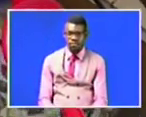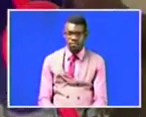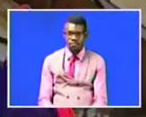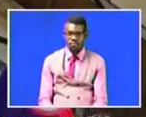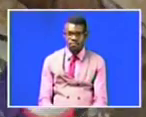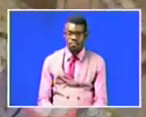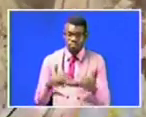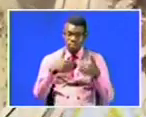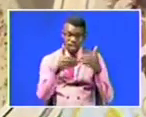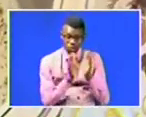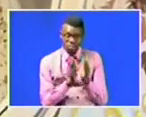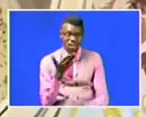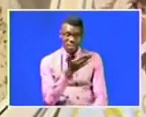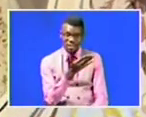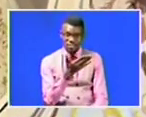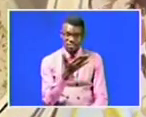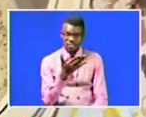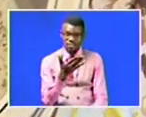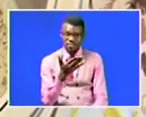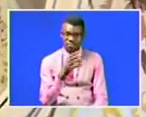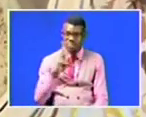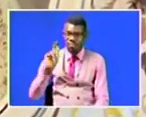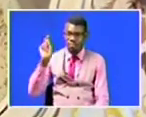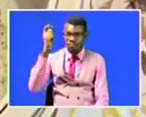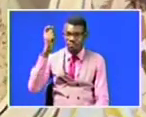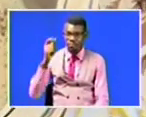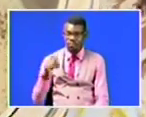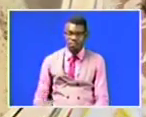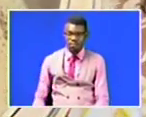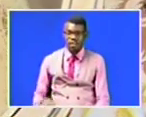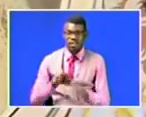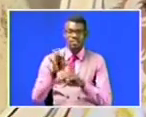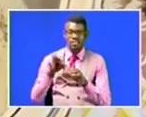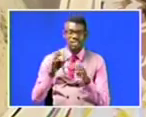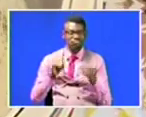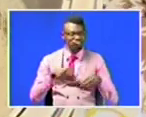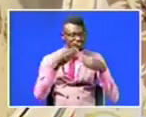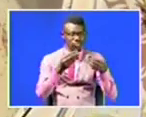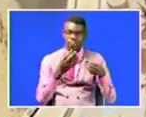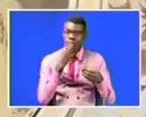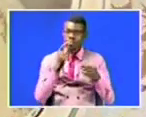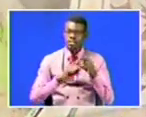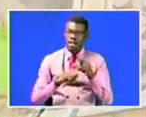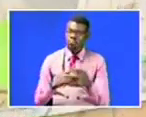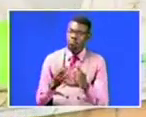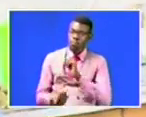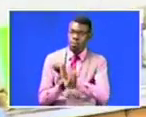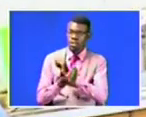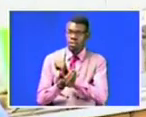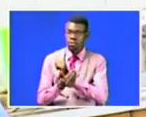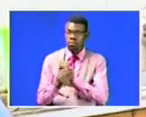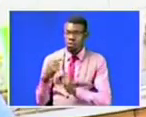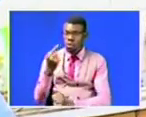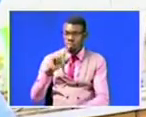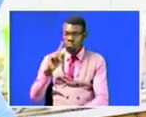Within the communities in Western Kenya, tea is not only served extremely hot during breakfast, but throughout the whole day